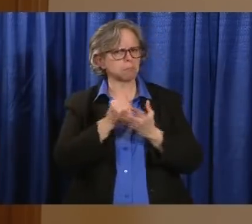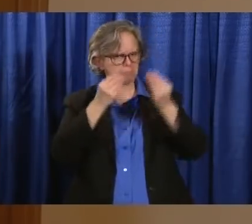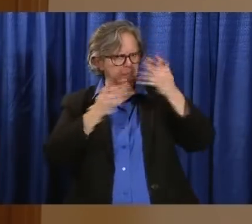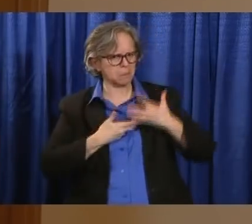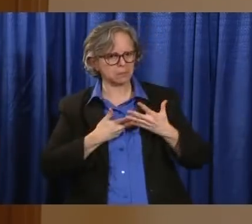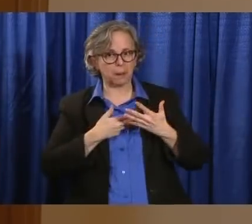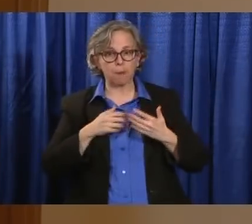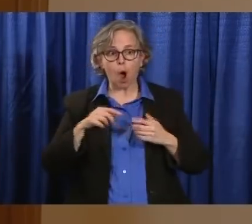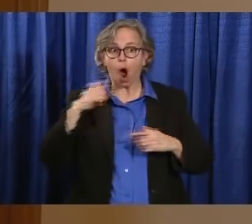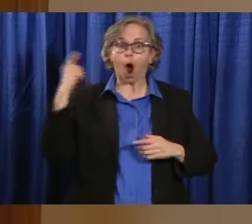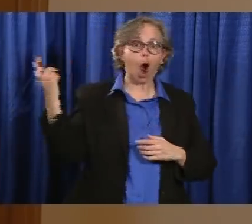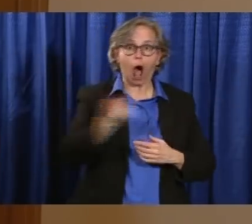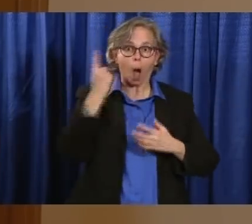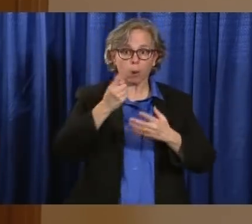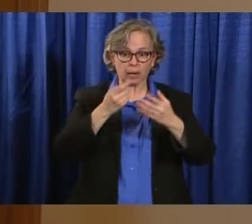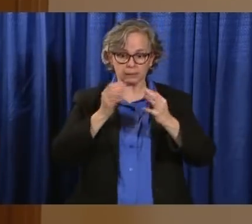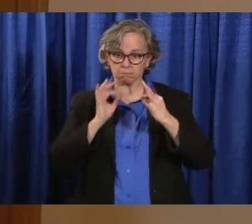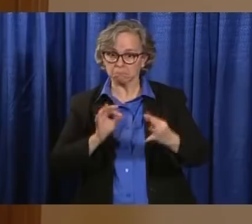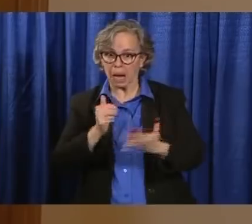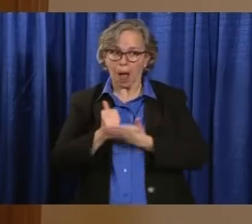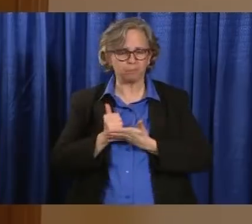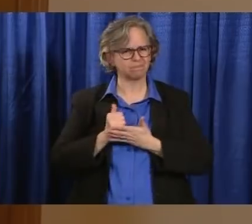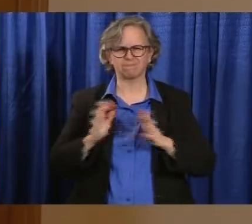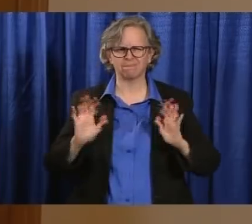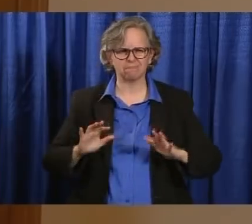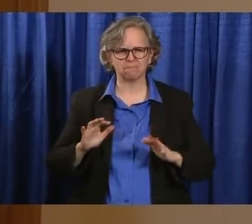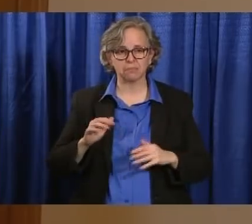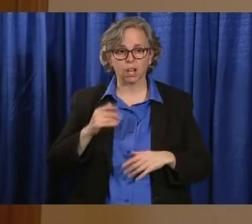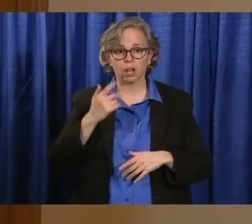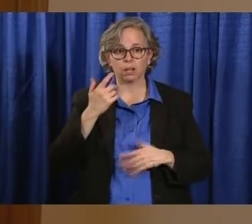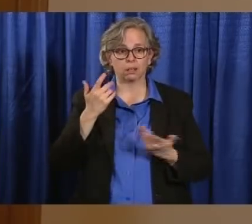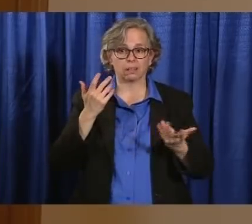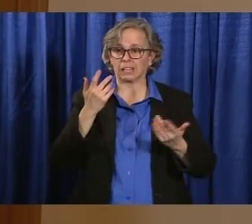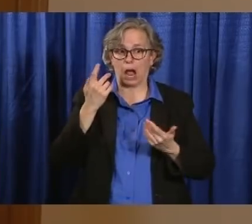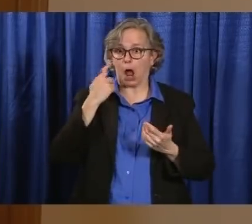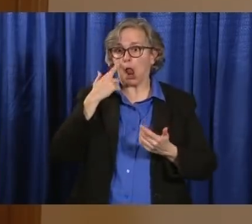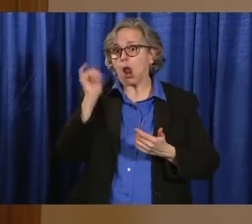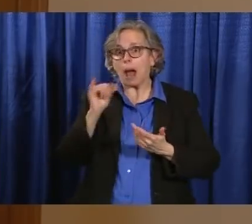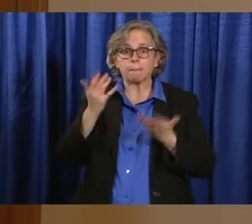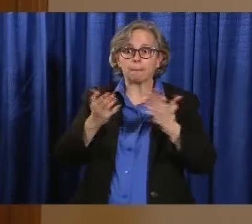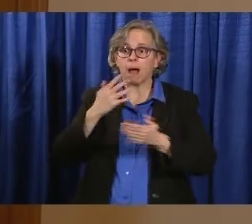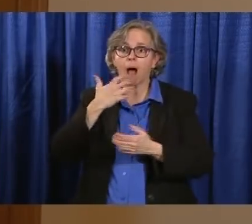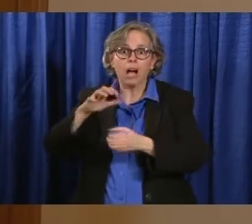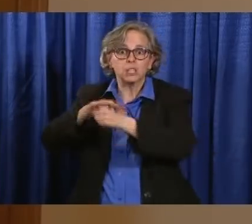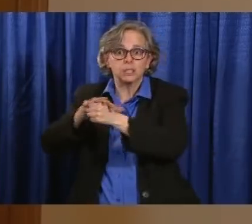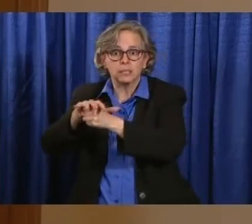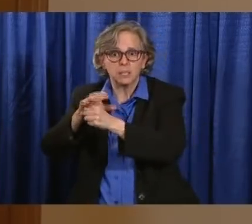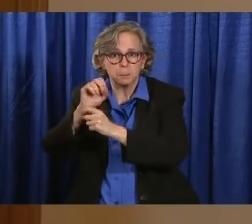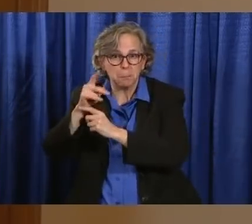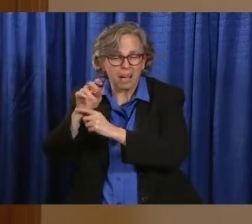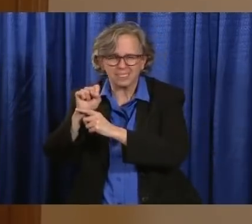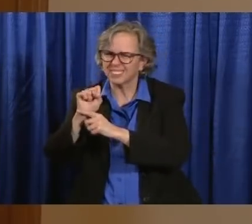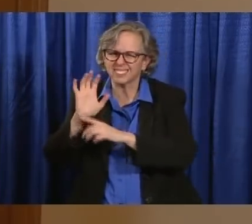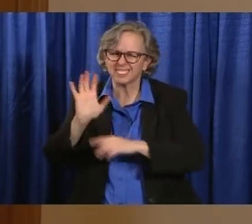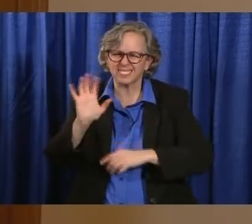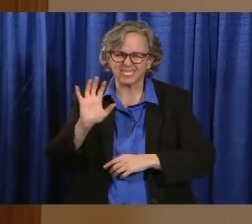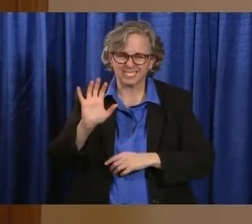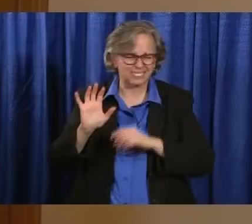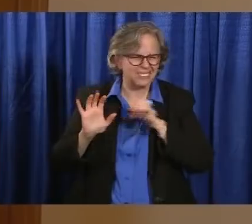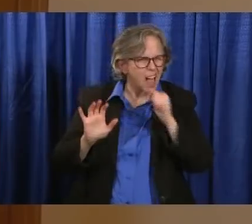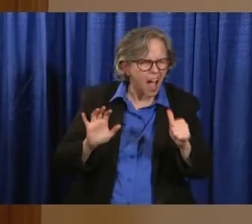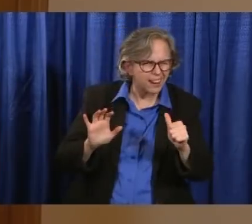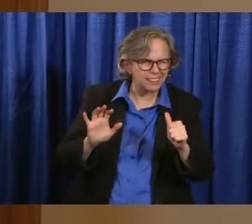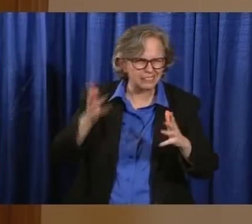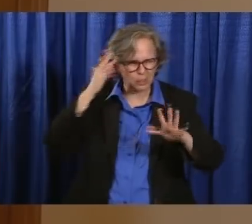but remember, what we're telling you are cases of folks who happen to get tested. We've